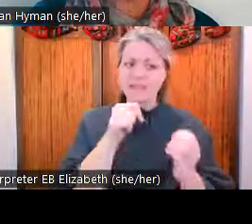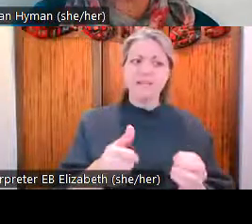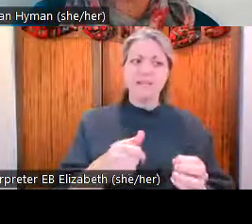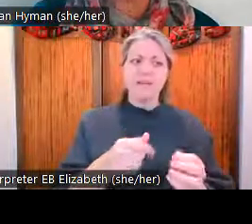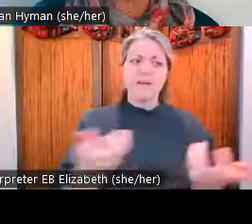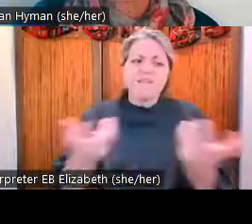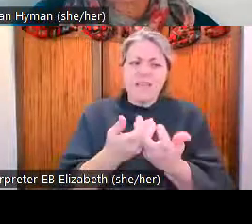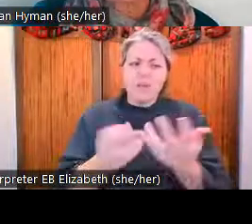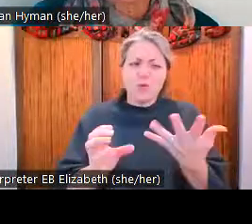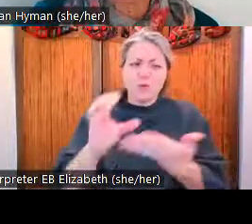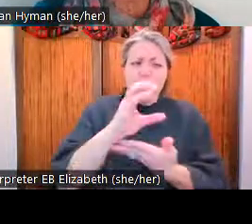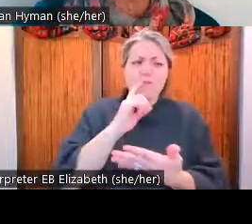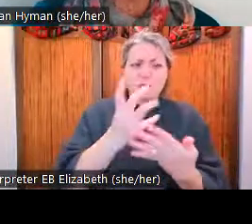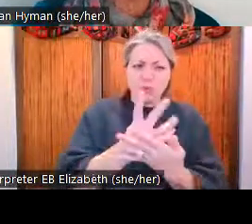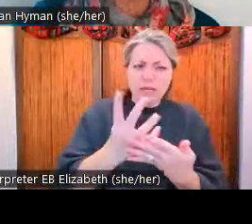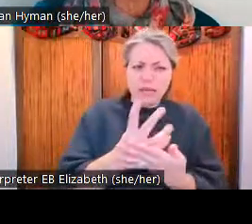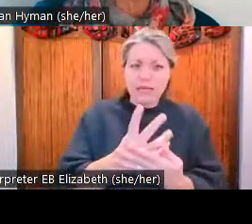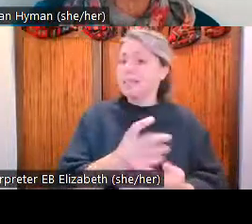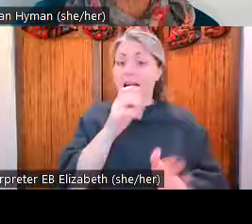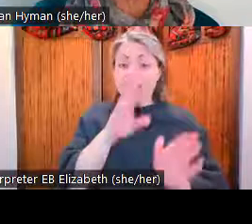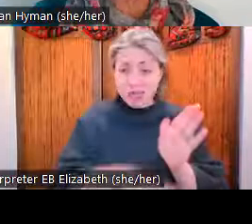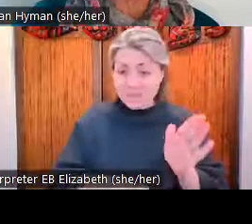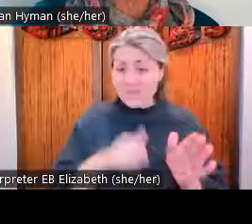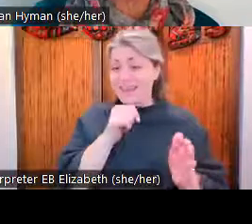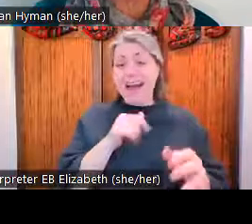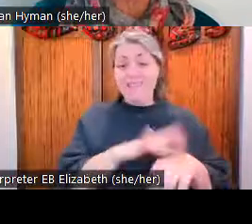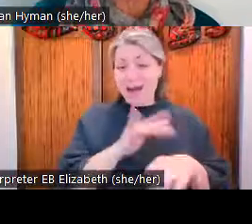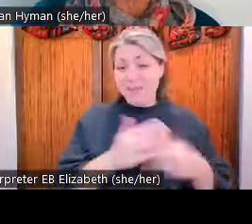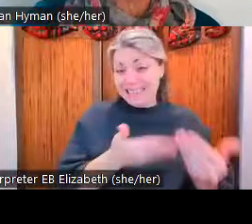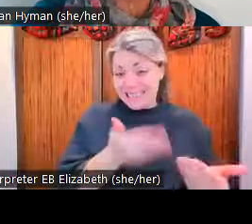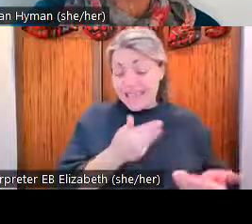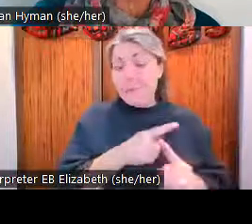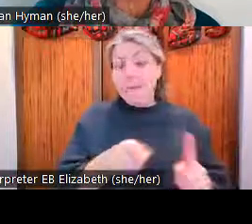terms of being cheap and available, but it may help us understand